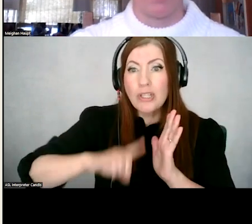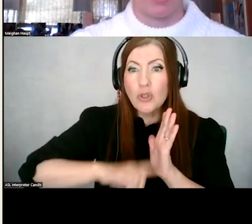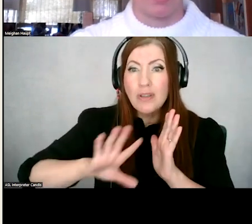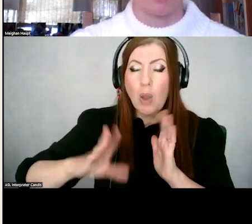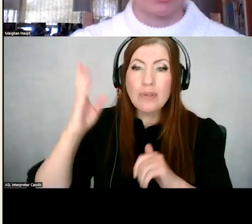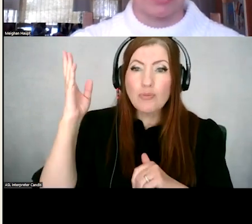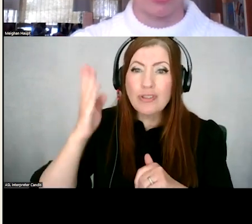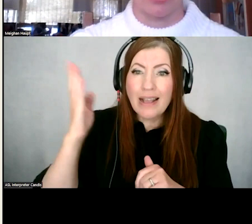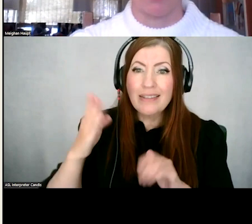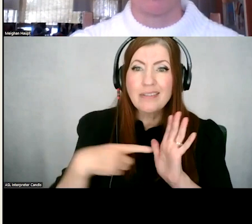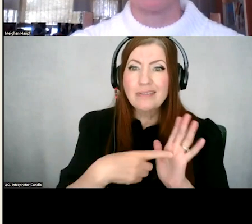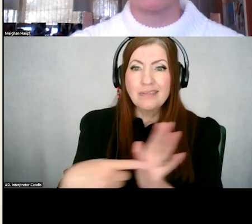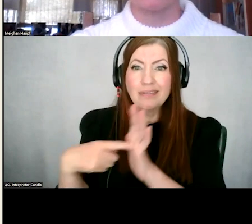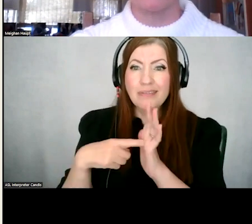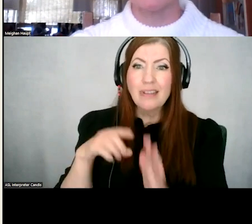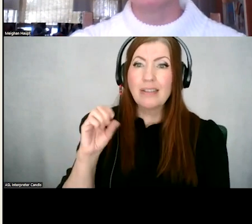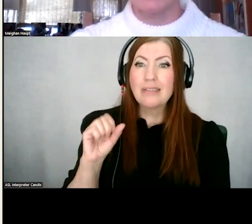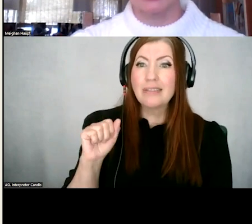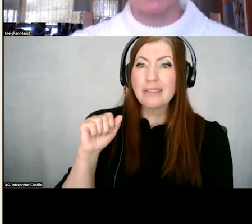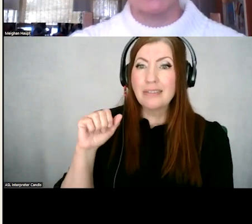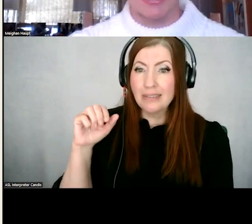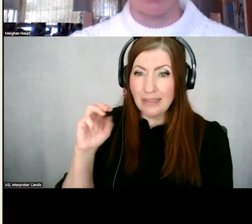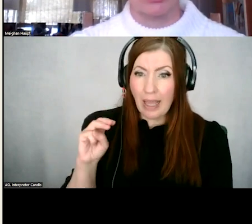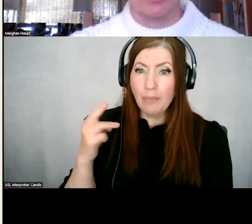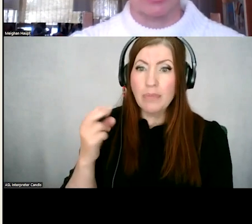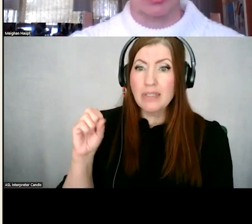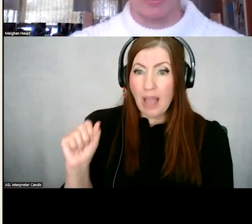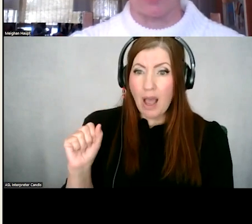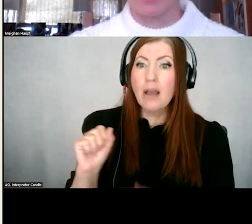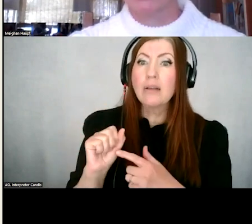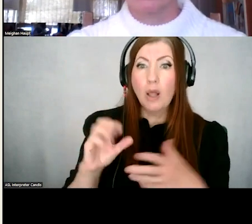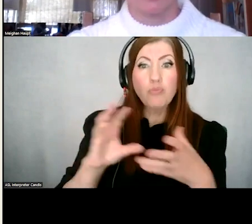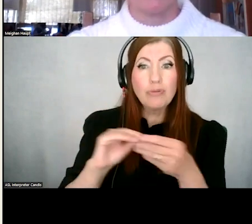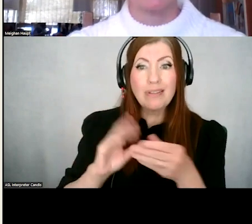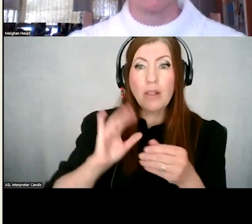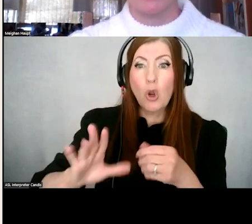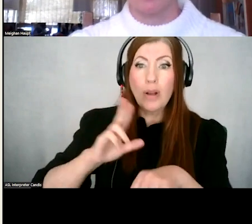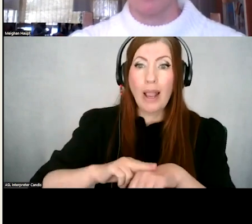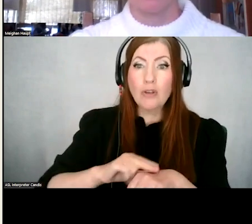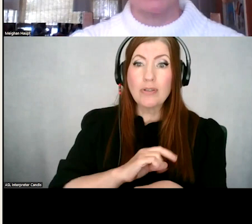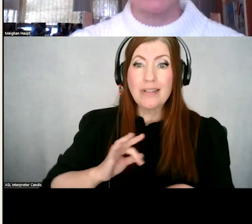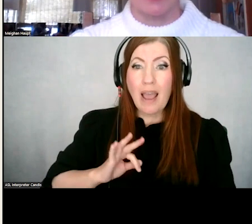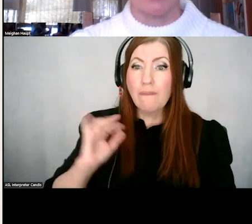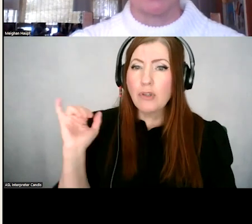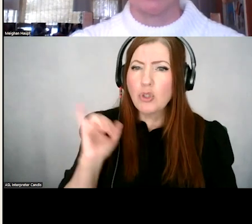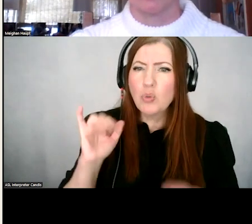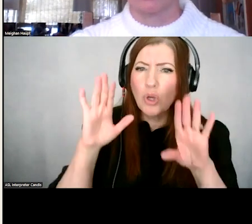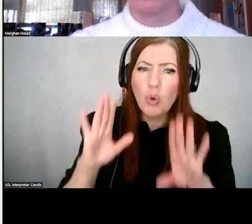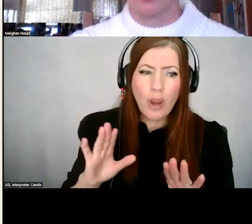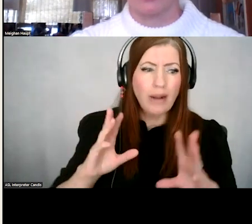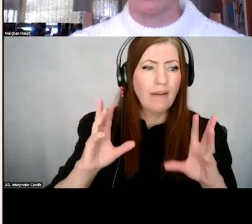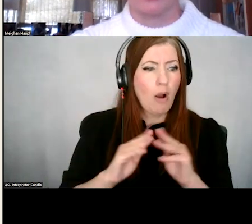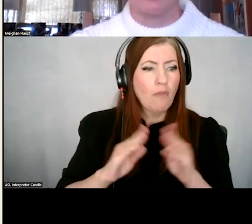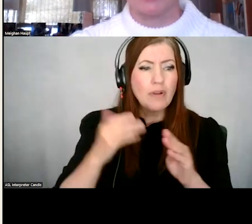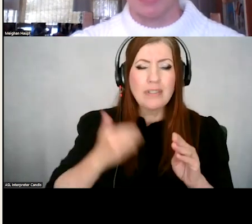SAMHSA presented there, NASHBIT staff presented as well. So it was a great conference, and I look forward